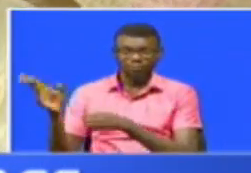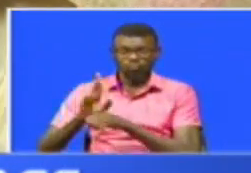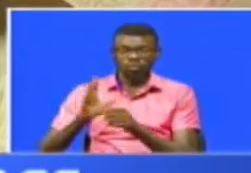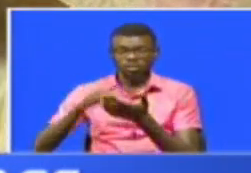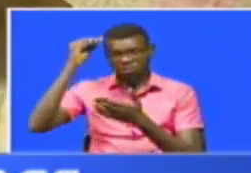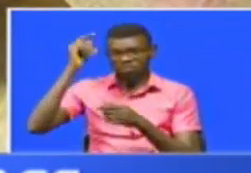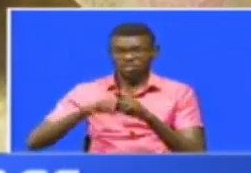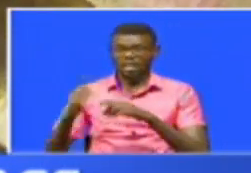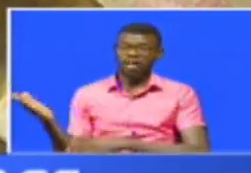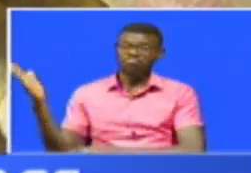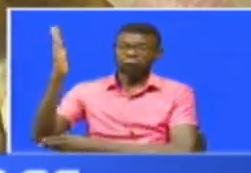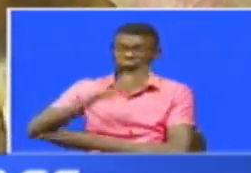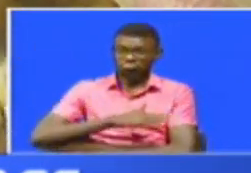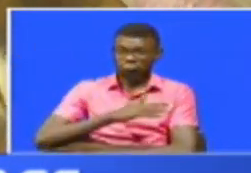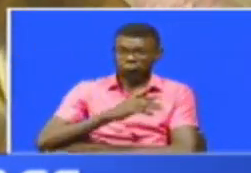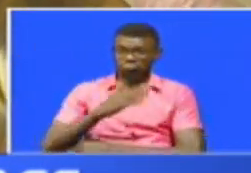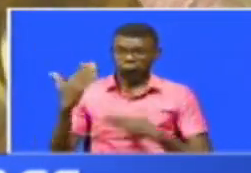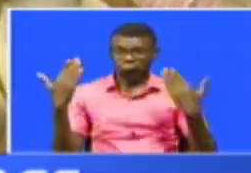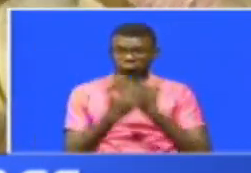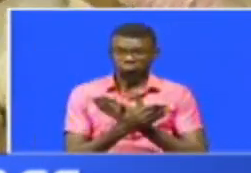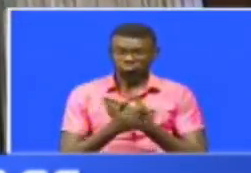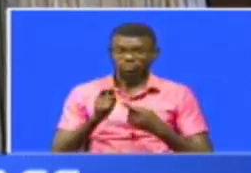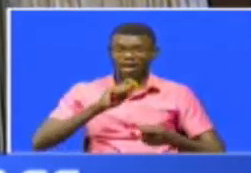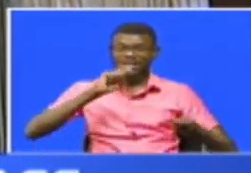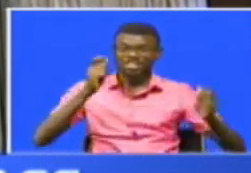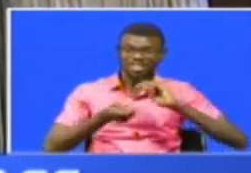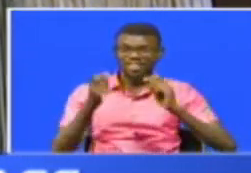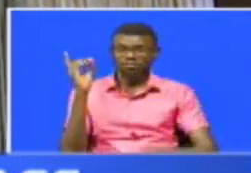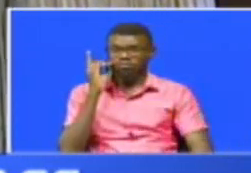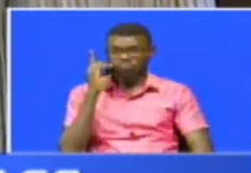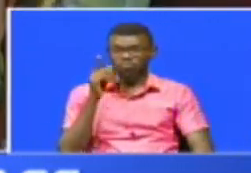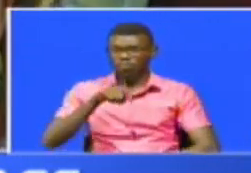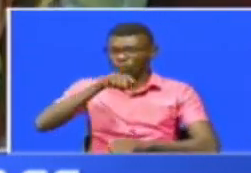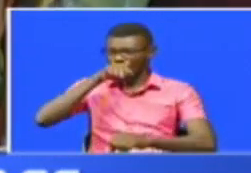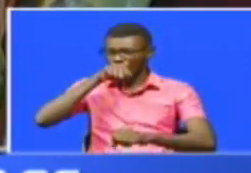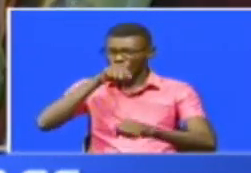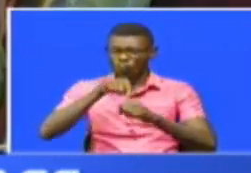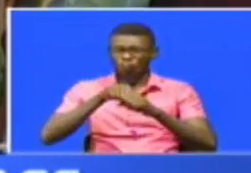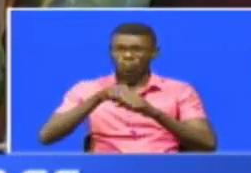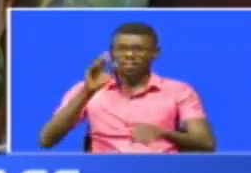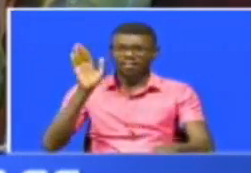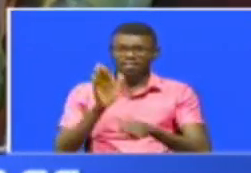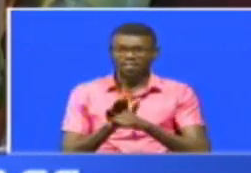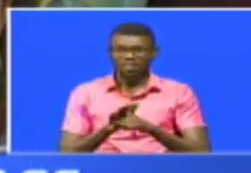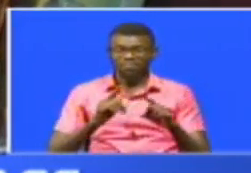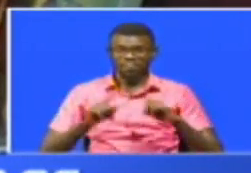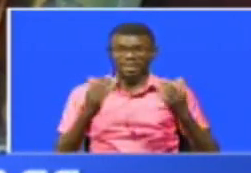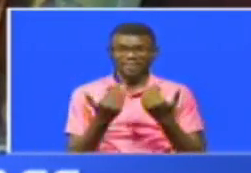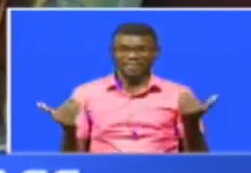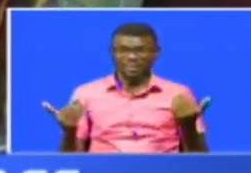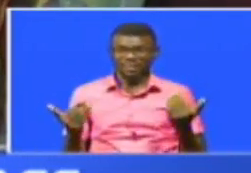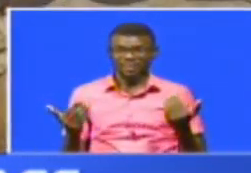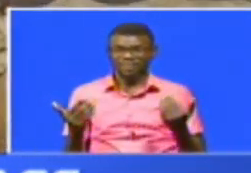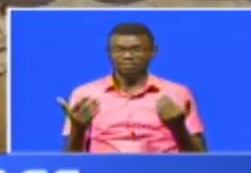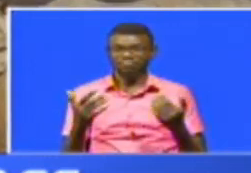day, and at night they are converted into dormitories. Despite mosquito infestation, some of these pupils here sleep without